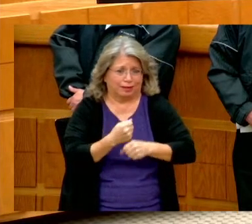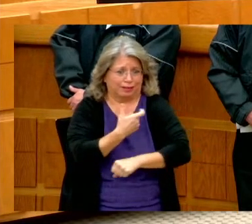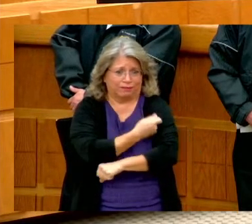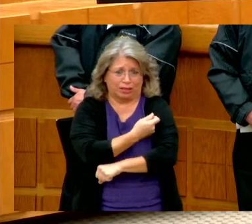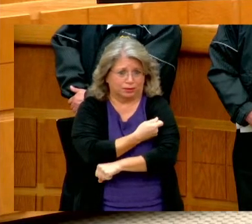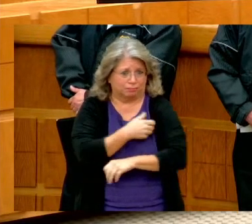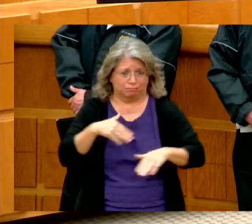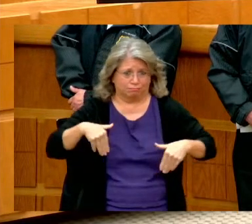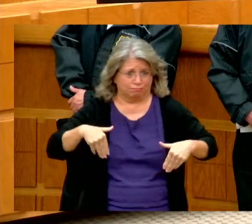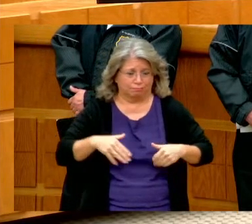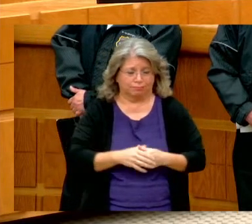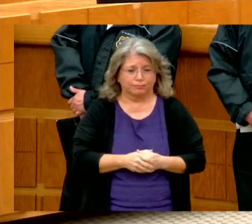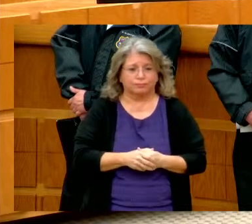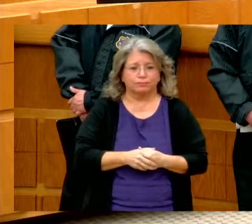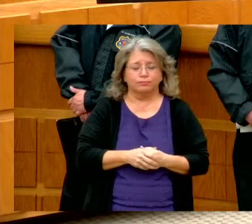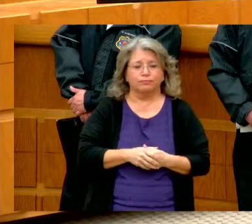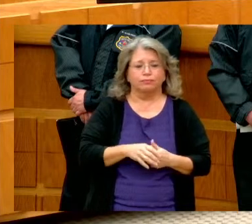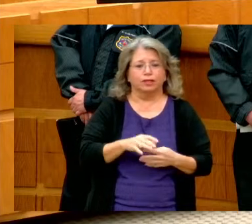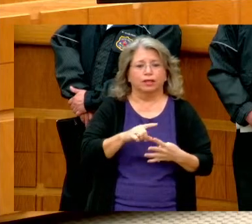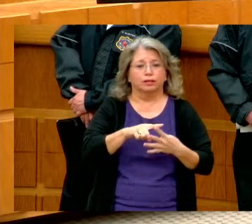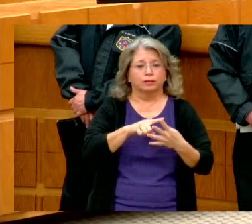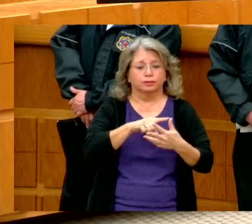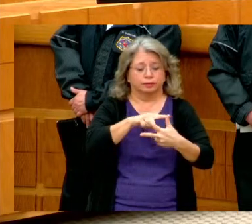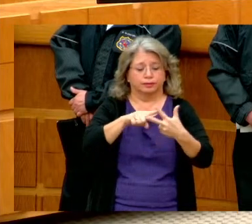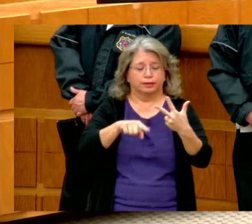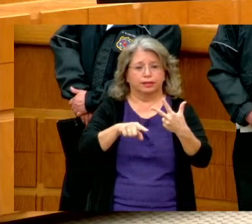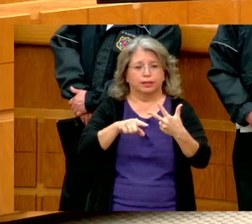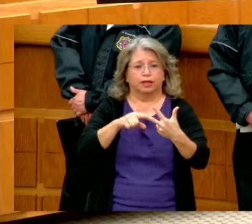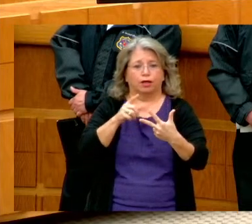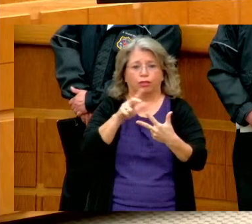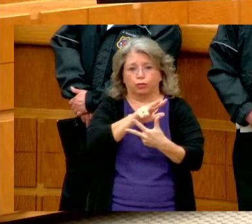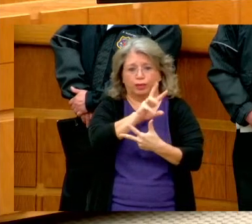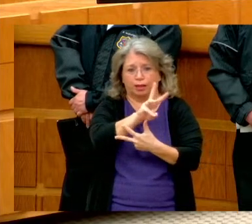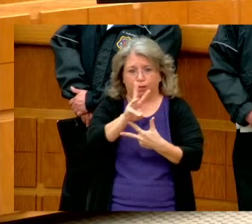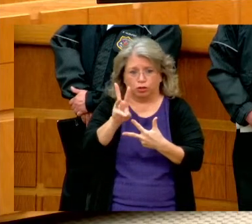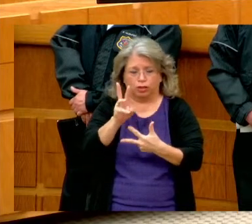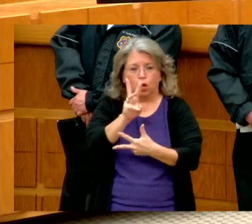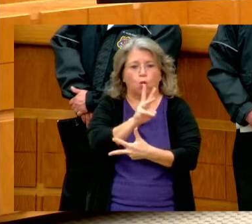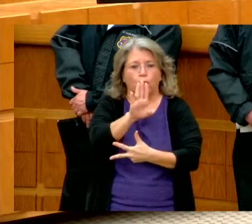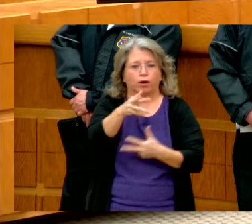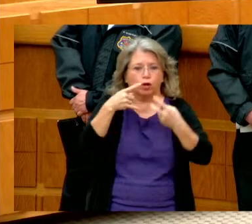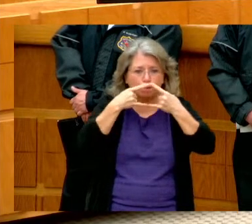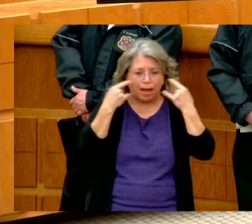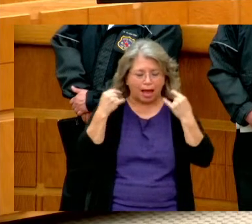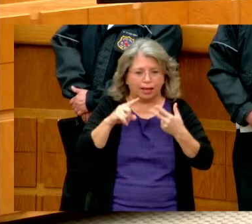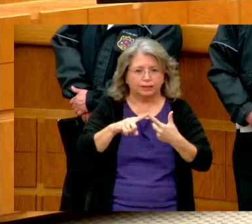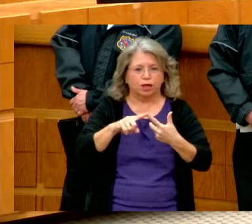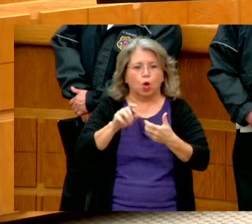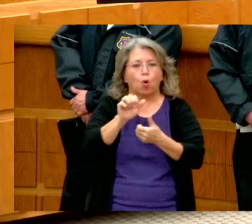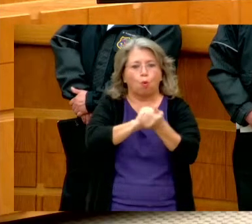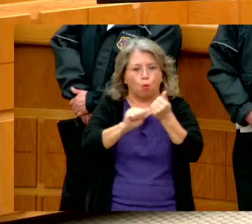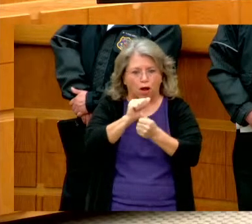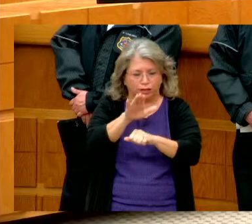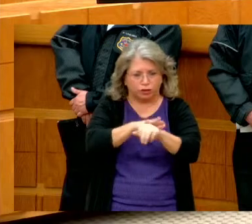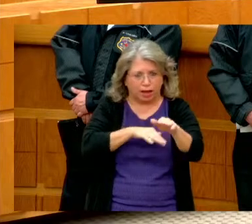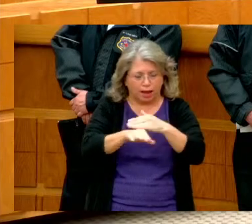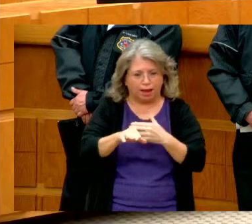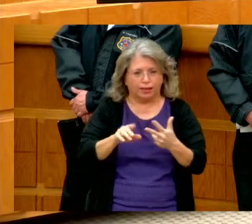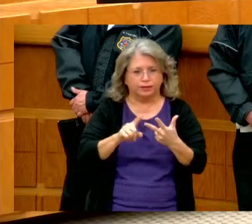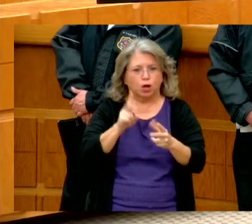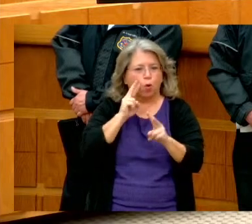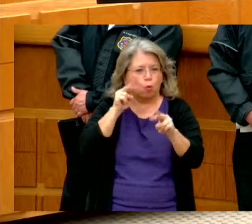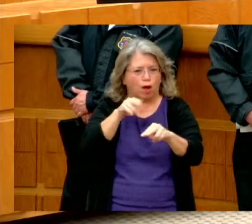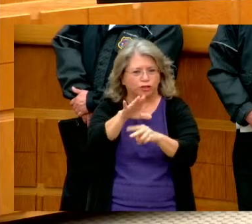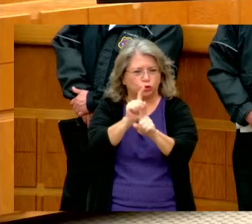Here it comes. The 3 W's. Wear your mask, wash your hands, watch your distance until it's your turn. And even when